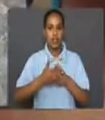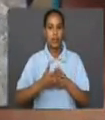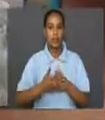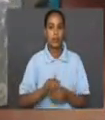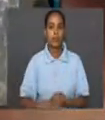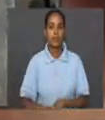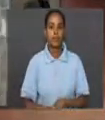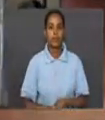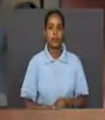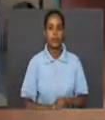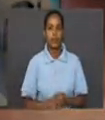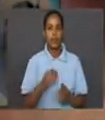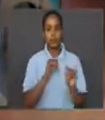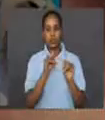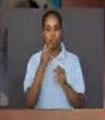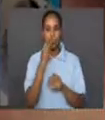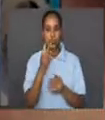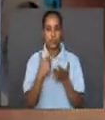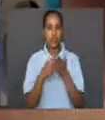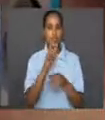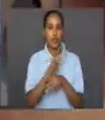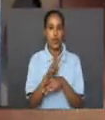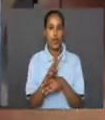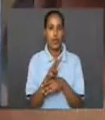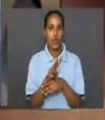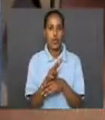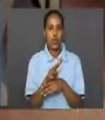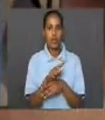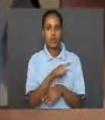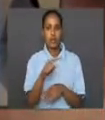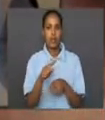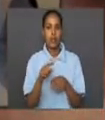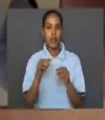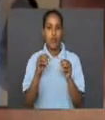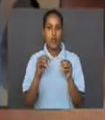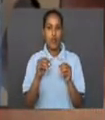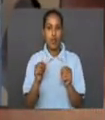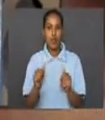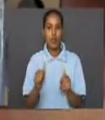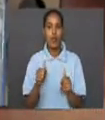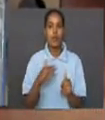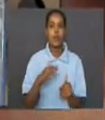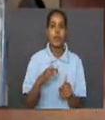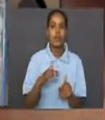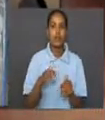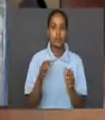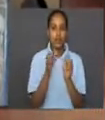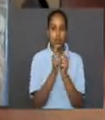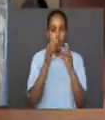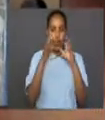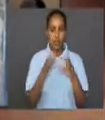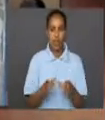brown. As you can see in this video, they then poured vinegar into a